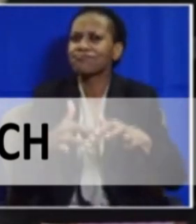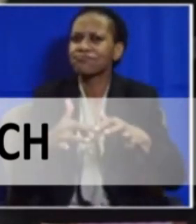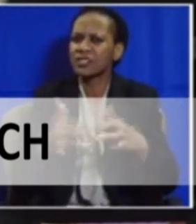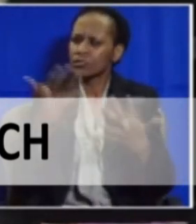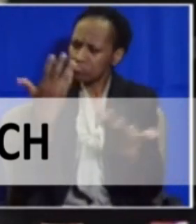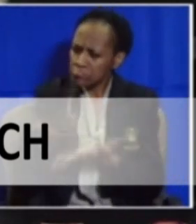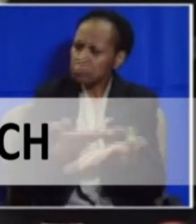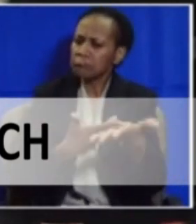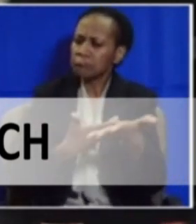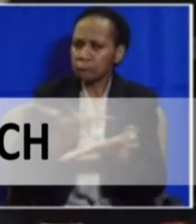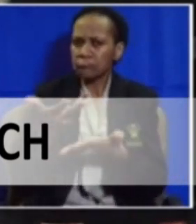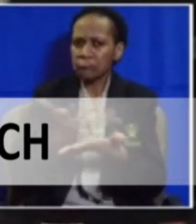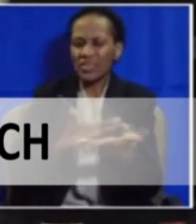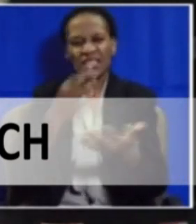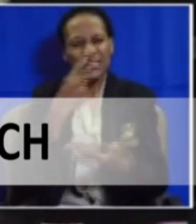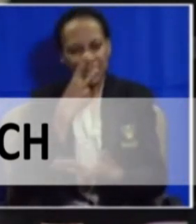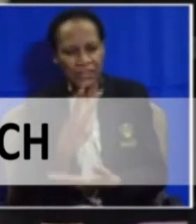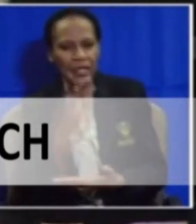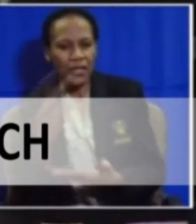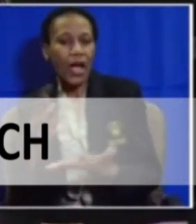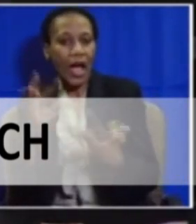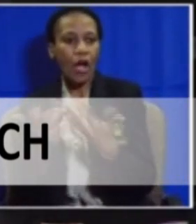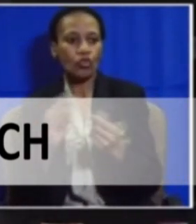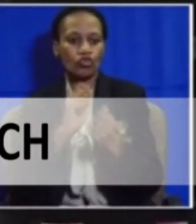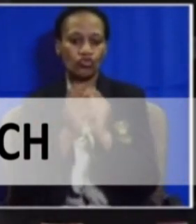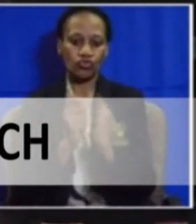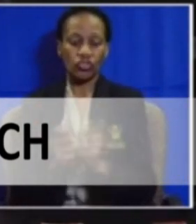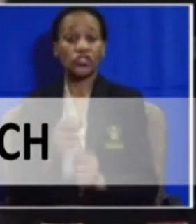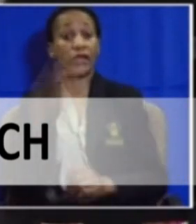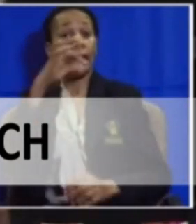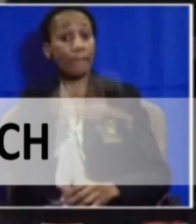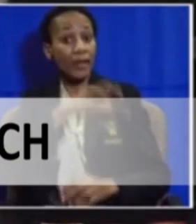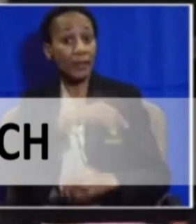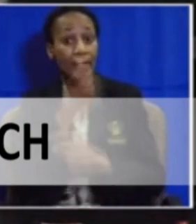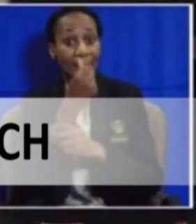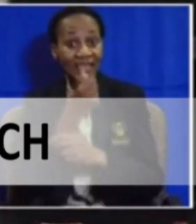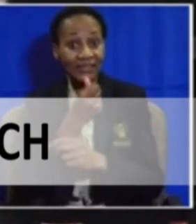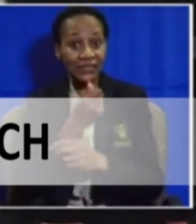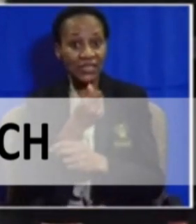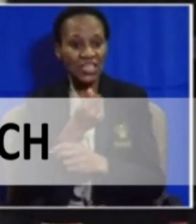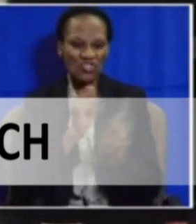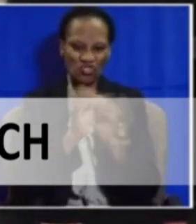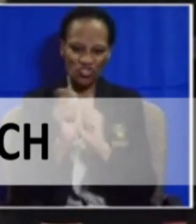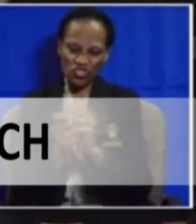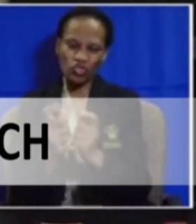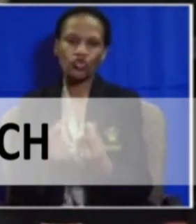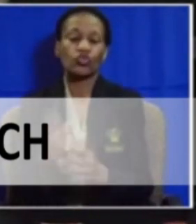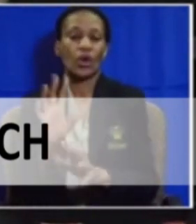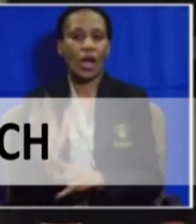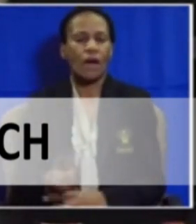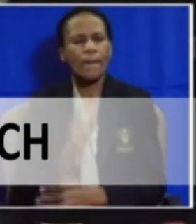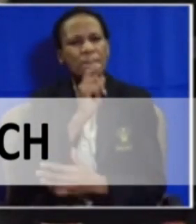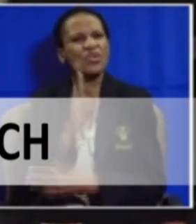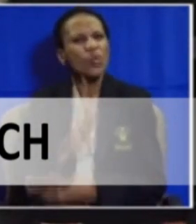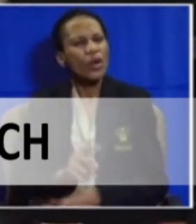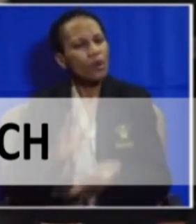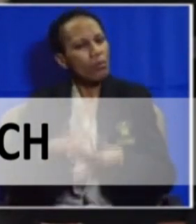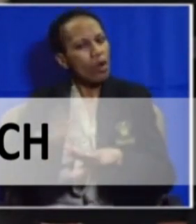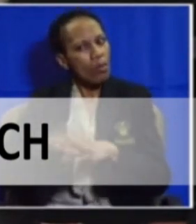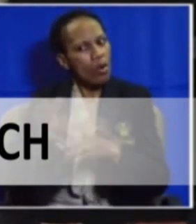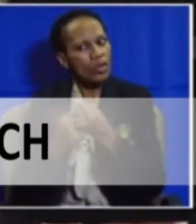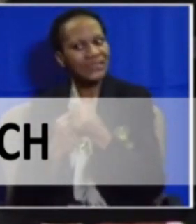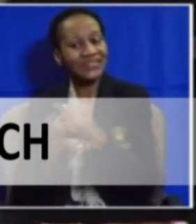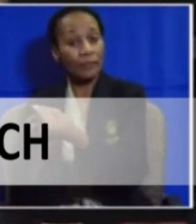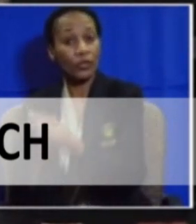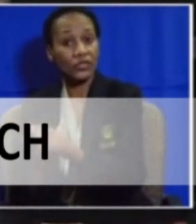services and remuneration guidelines. Basic municipal services require more support, especially for the